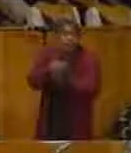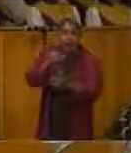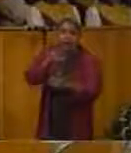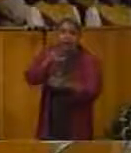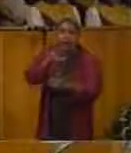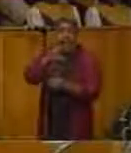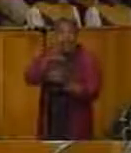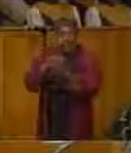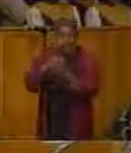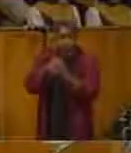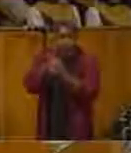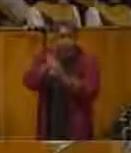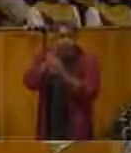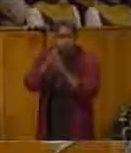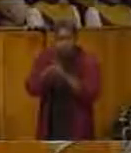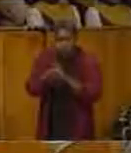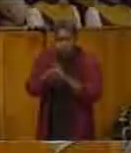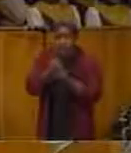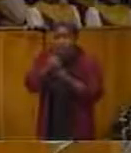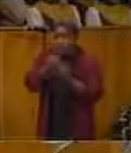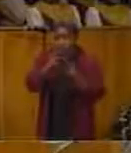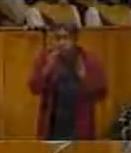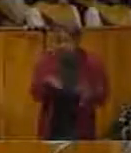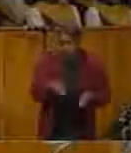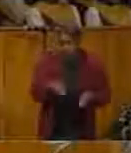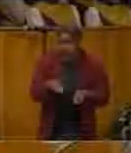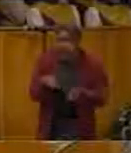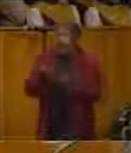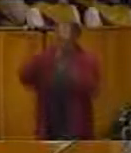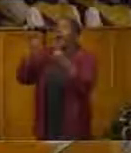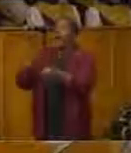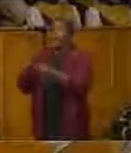culture. No, not the museum, the barbershop.